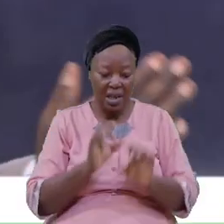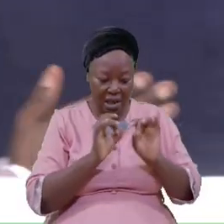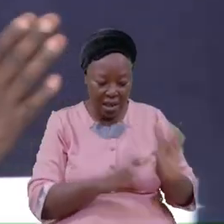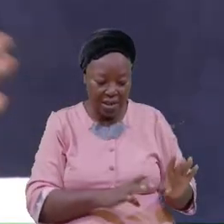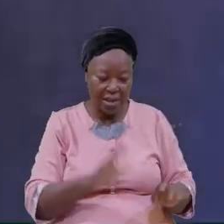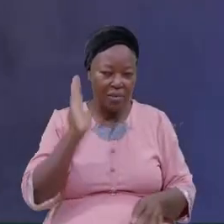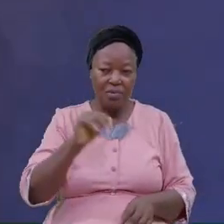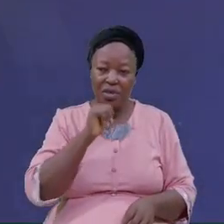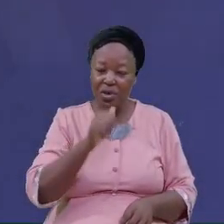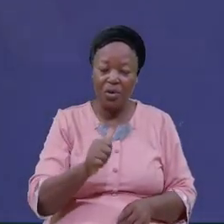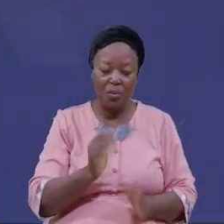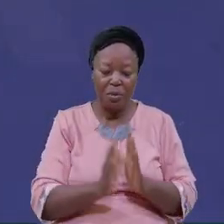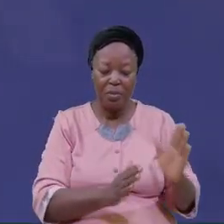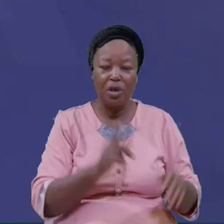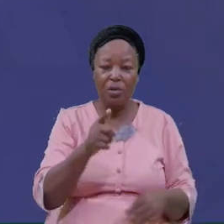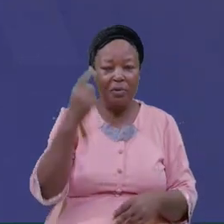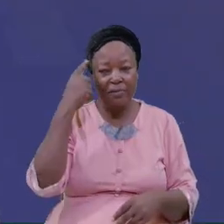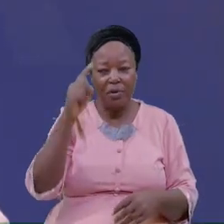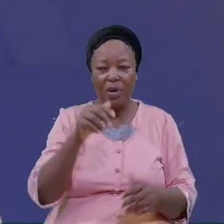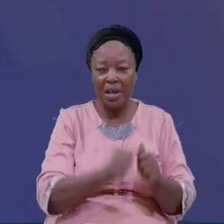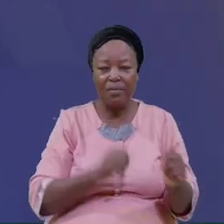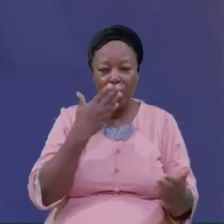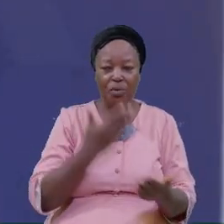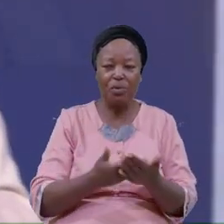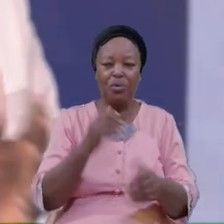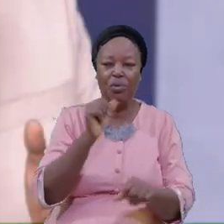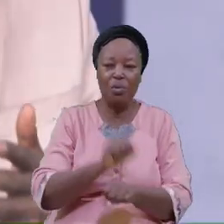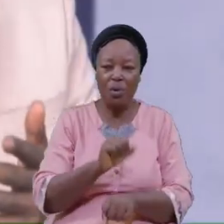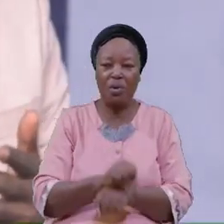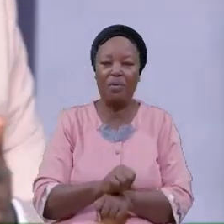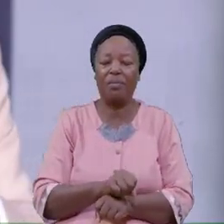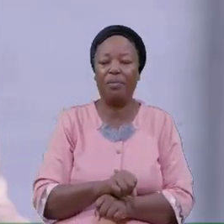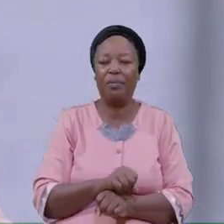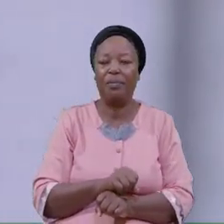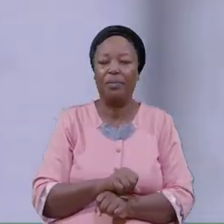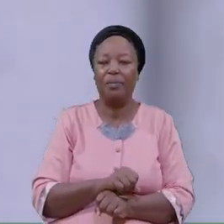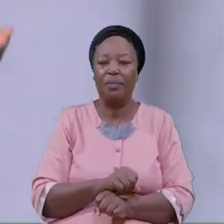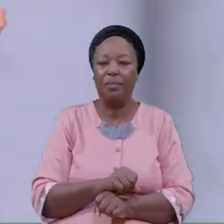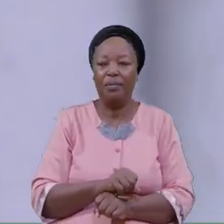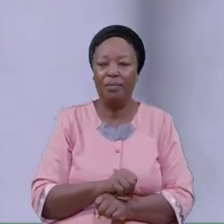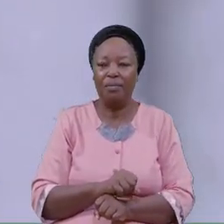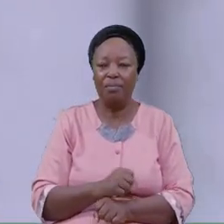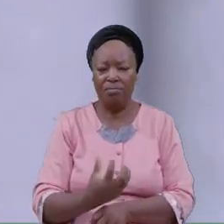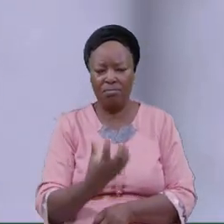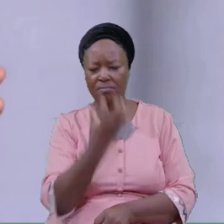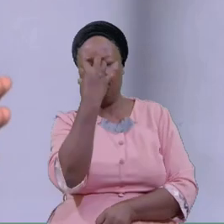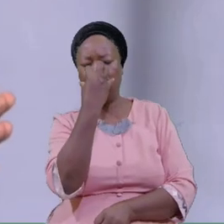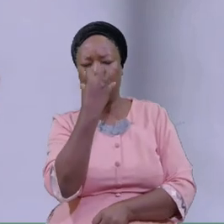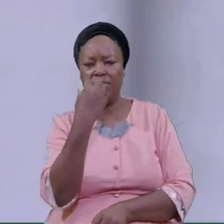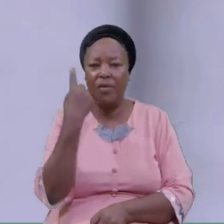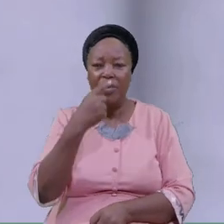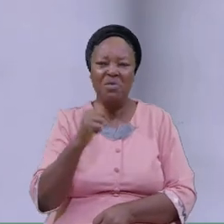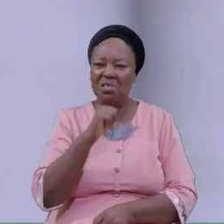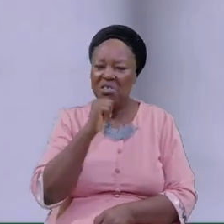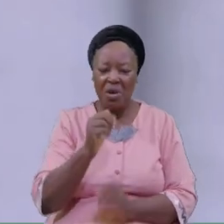for every good work. L'animosité ne fera pas que tu sois propre à toute bonne œuvre. Frowning face will not prepare you